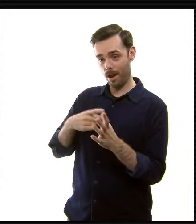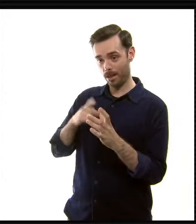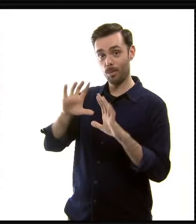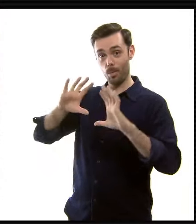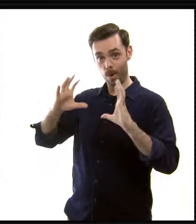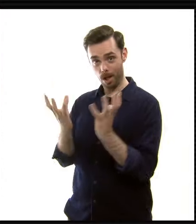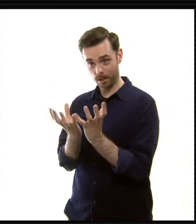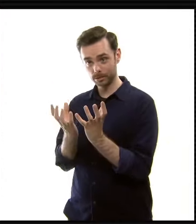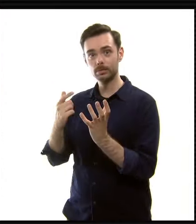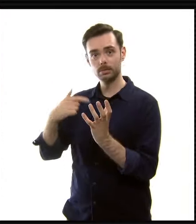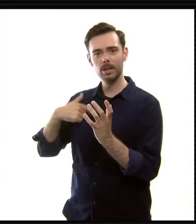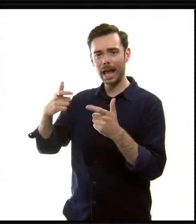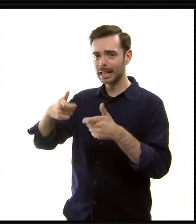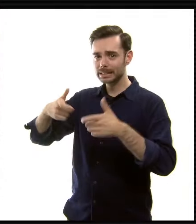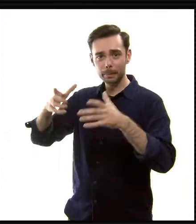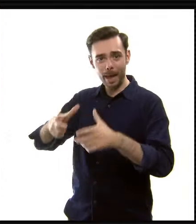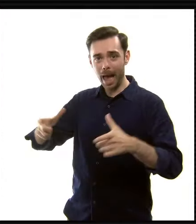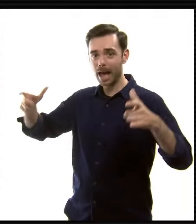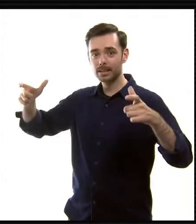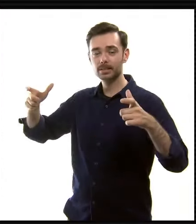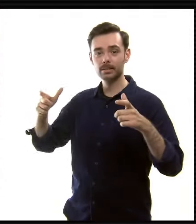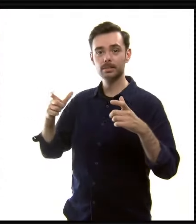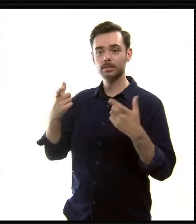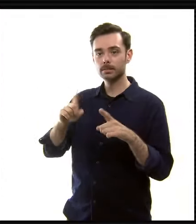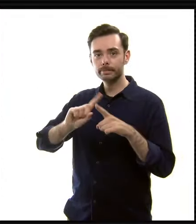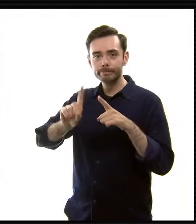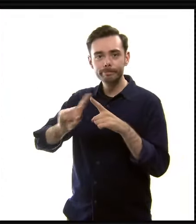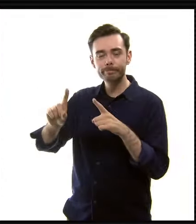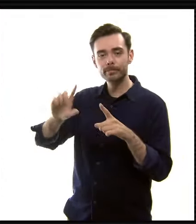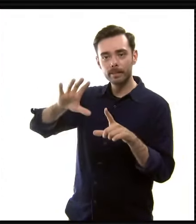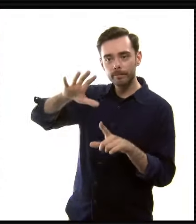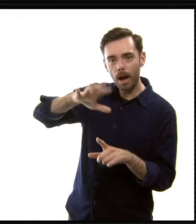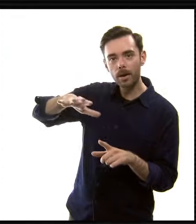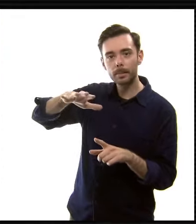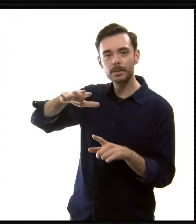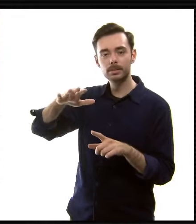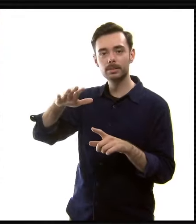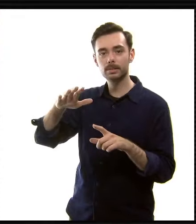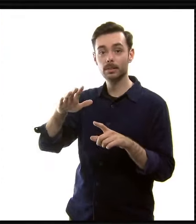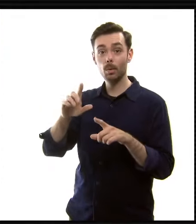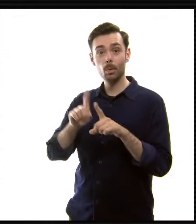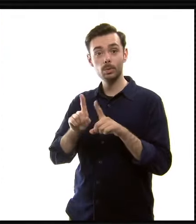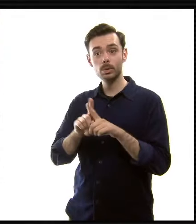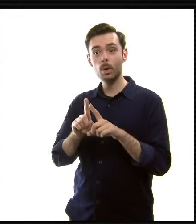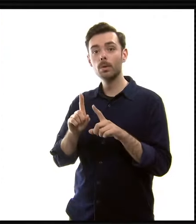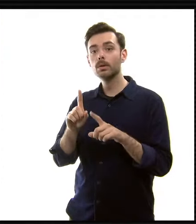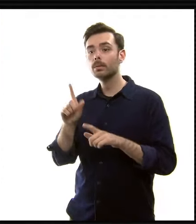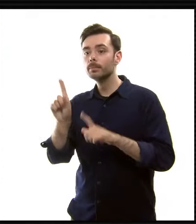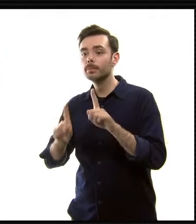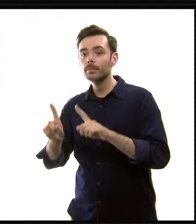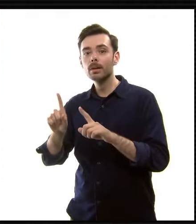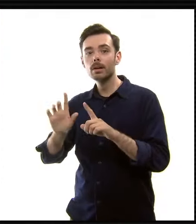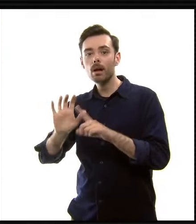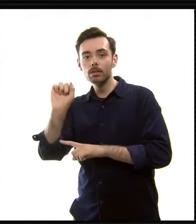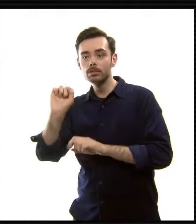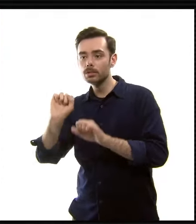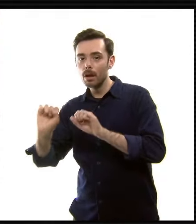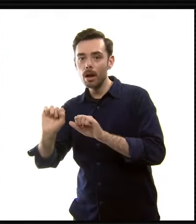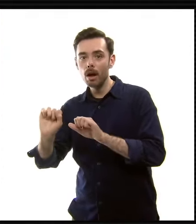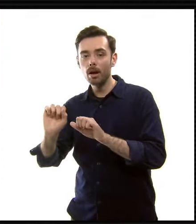from the environments and biomes that we go to and the cultures that we are introduced to. We realize